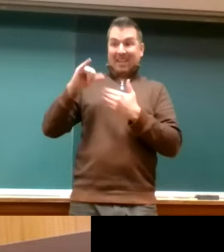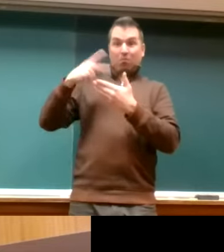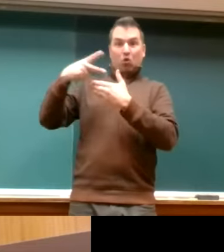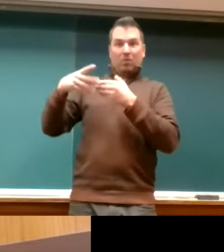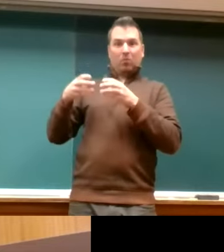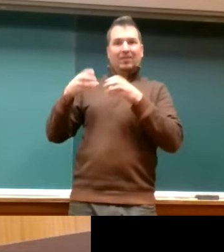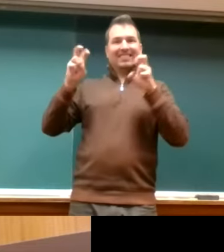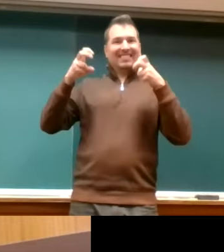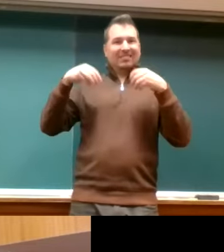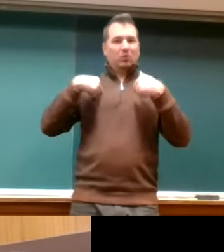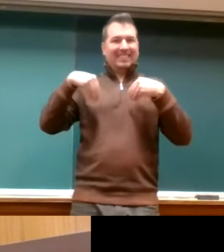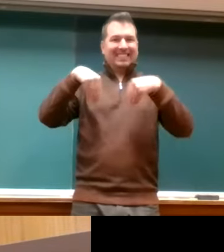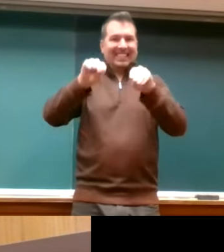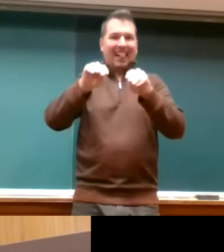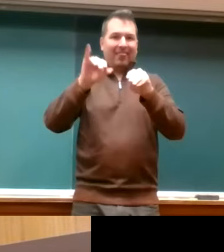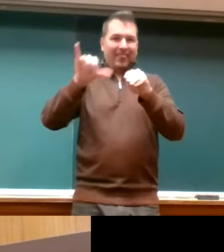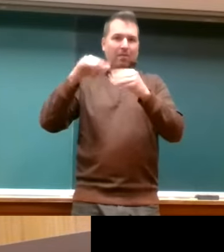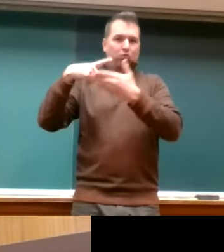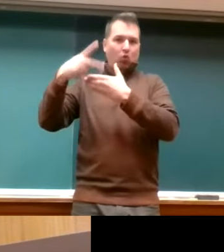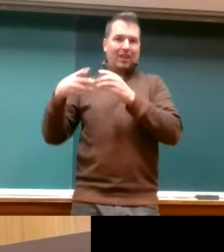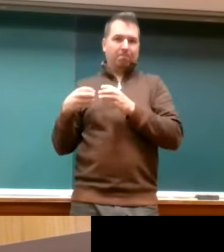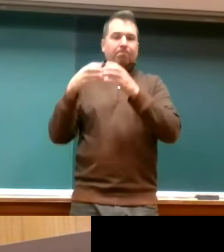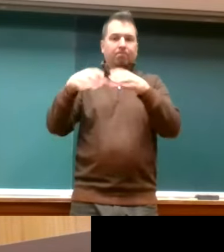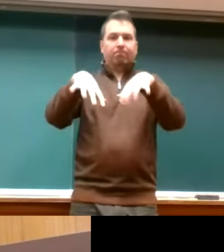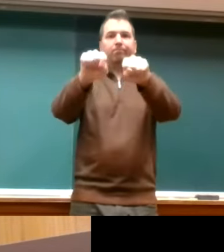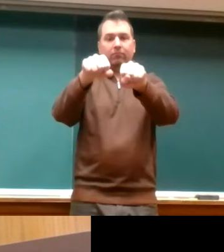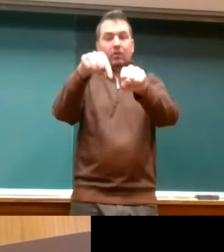One is that we go into like schools or other communities, and we have the